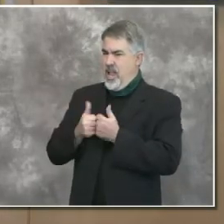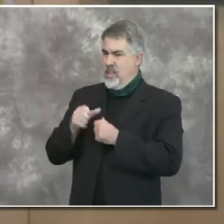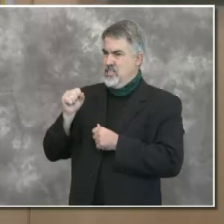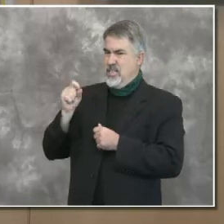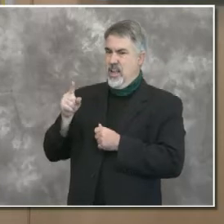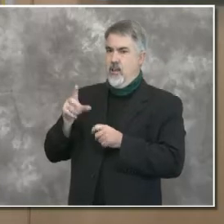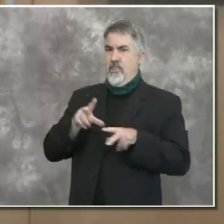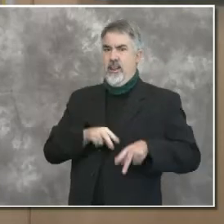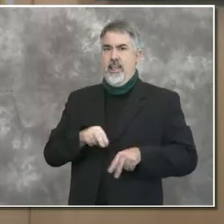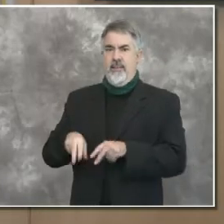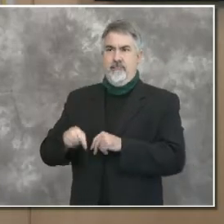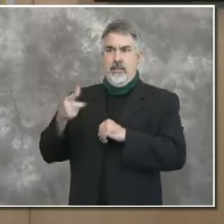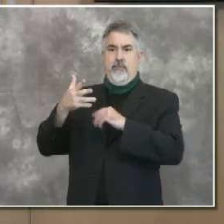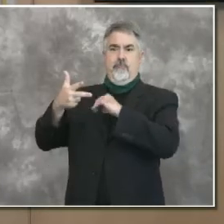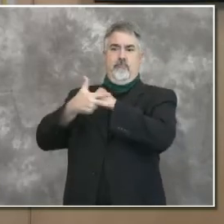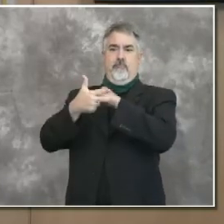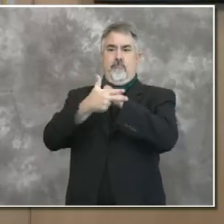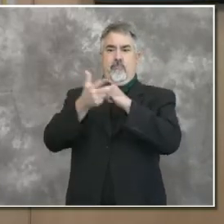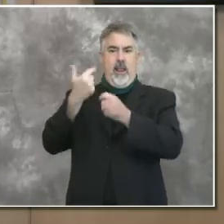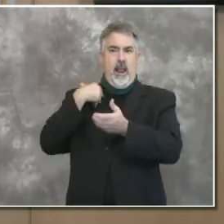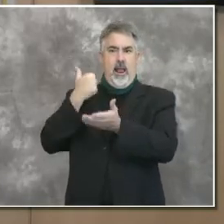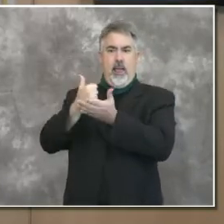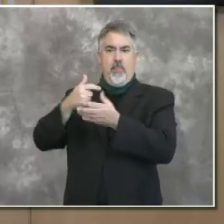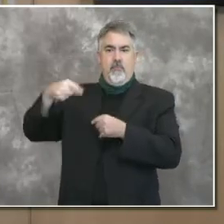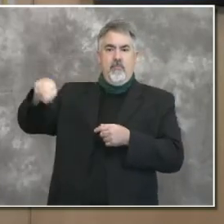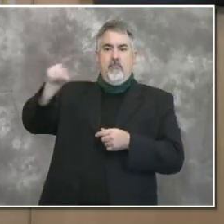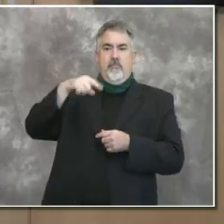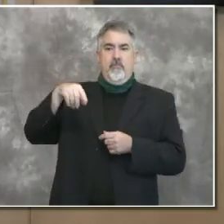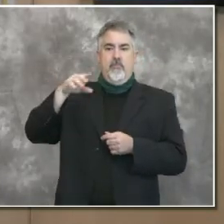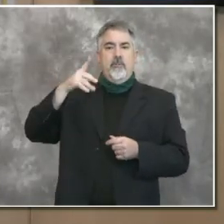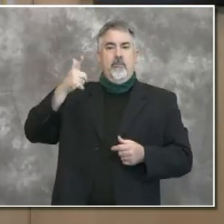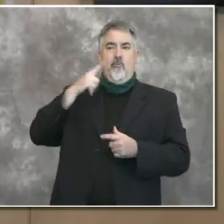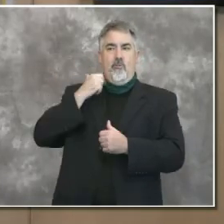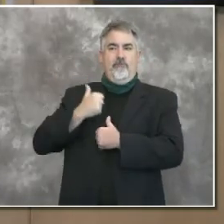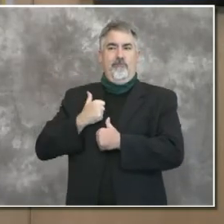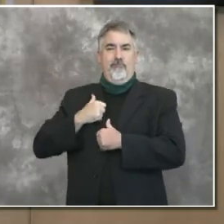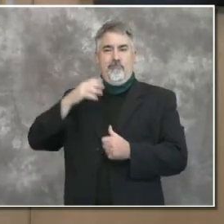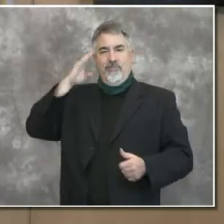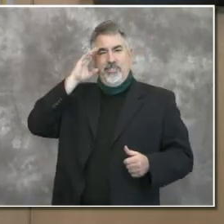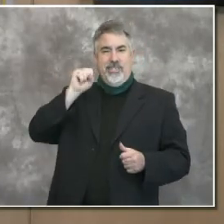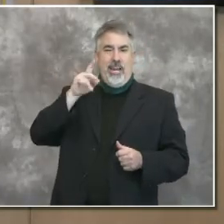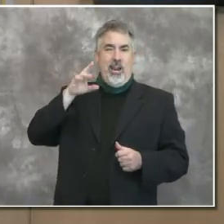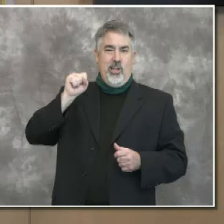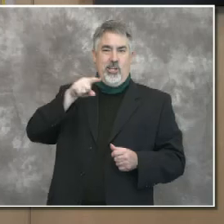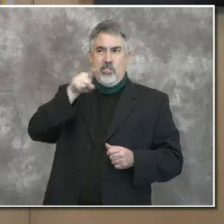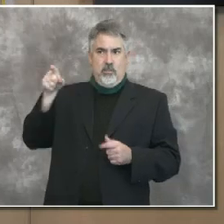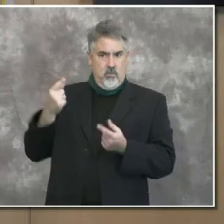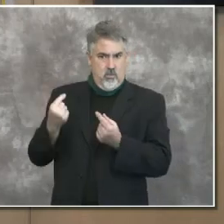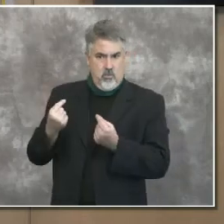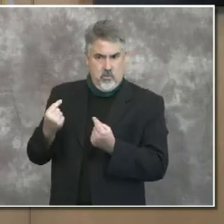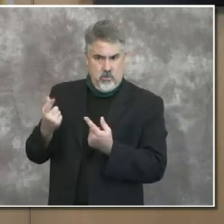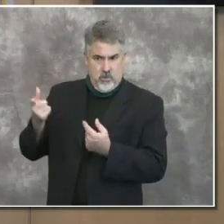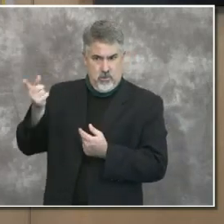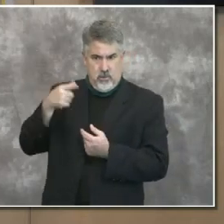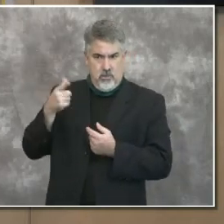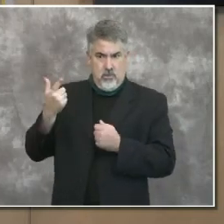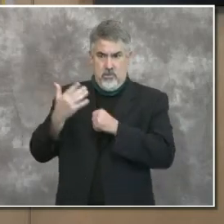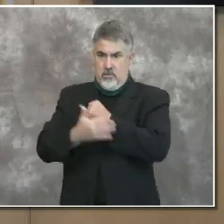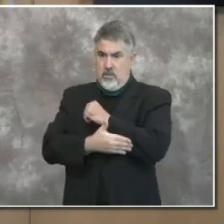Navy with support for sailors from USS Kidd who are being quarantined off-site, if indeed the county is providing any